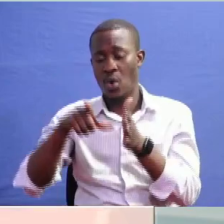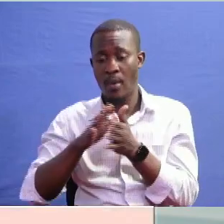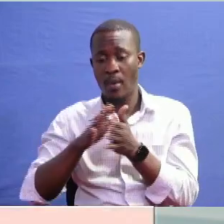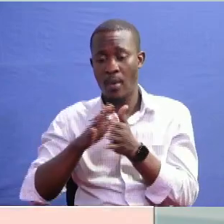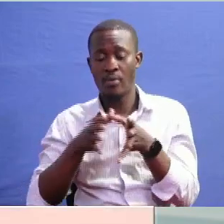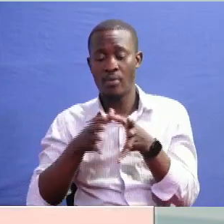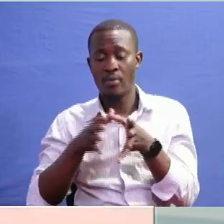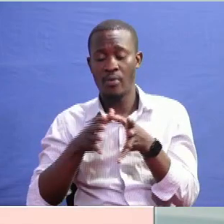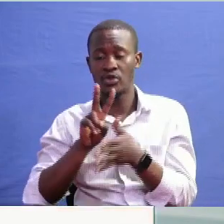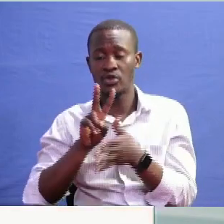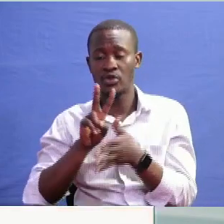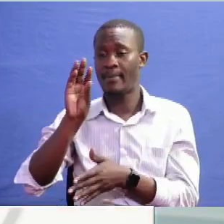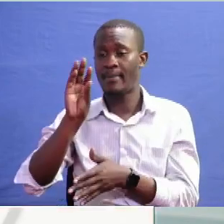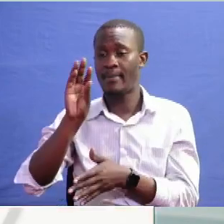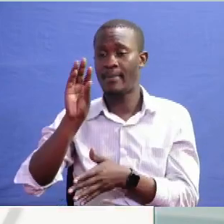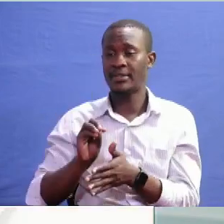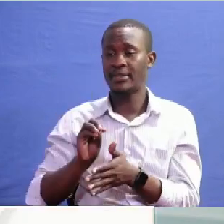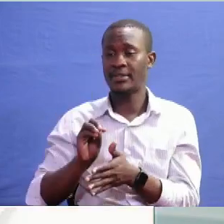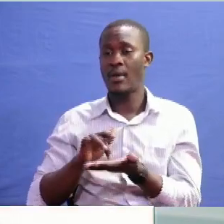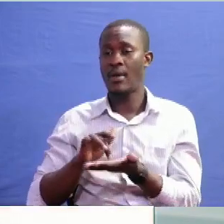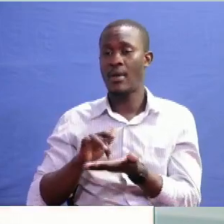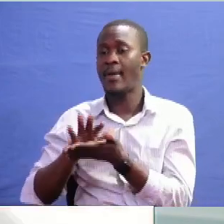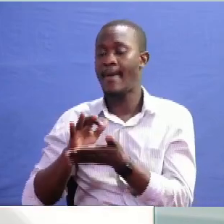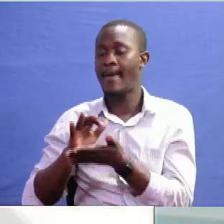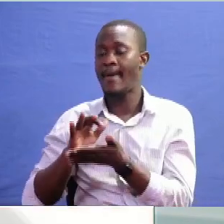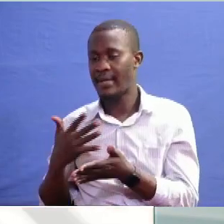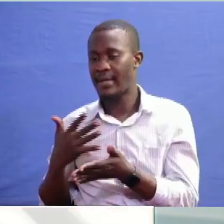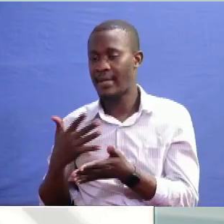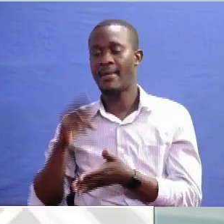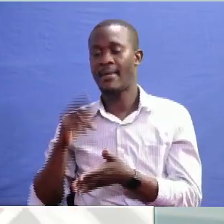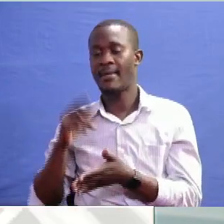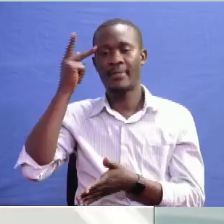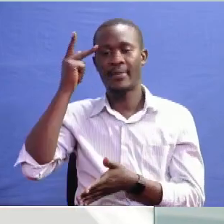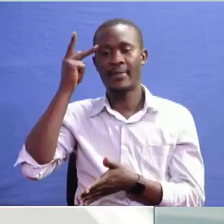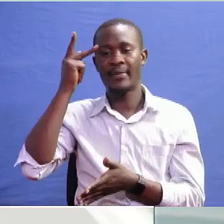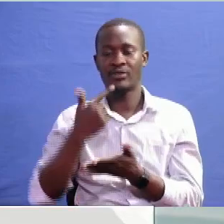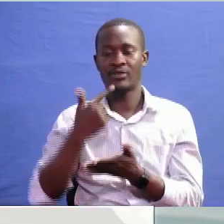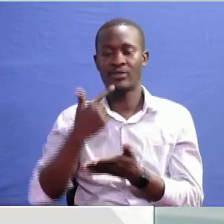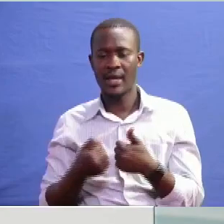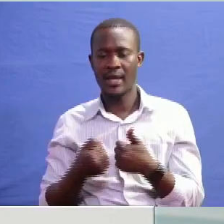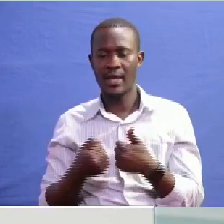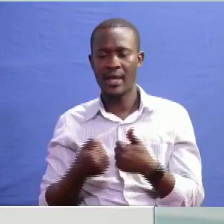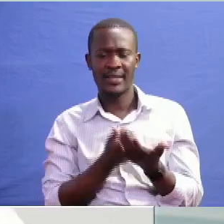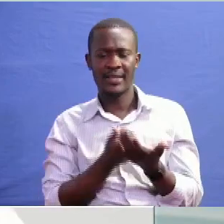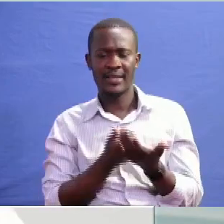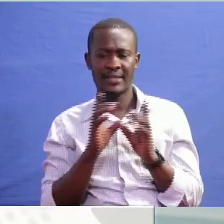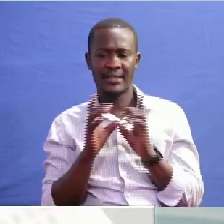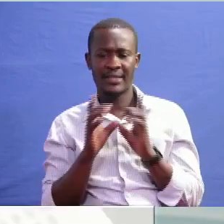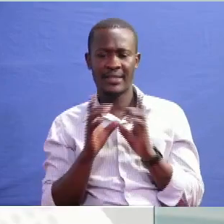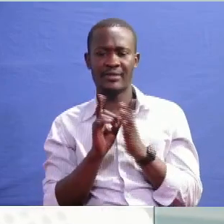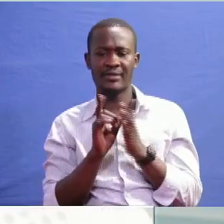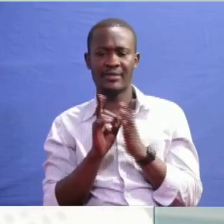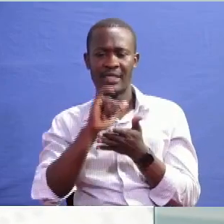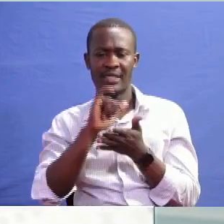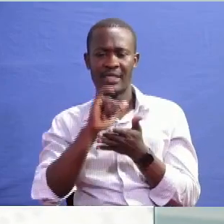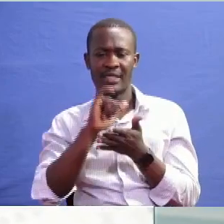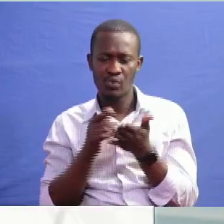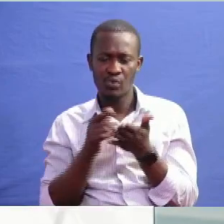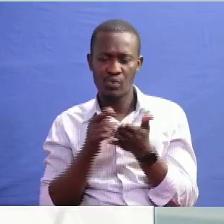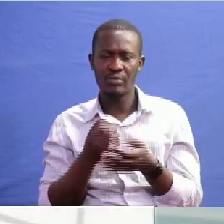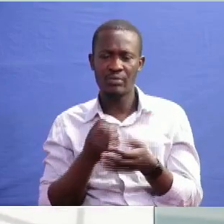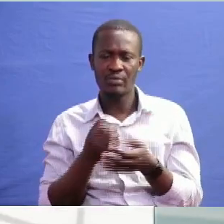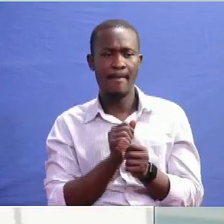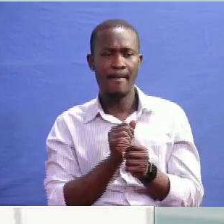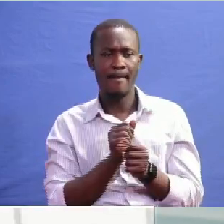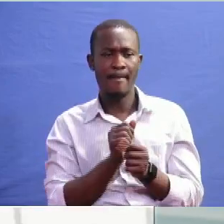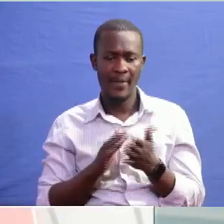20% will be paid by their household. And that is what is basically happening. And this is the discussion, and this is what will be forming the basis of